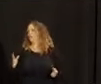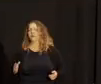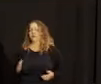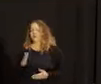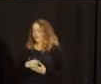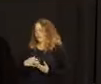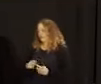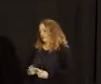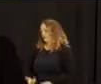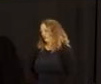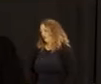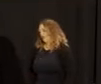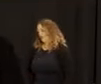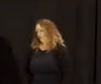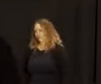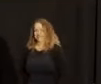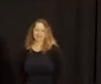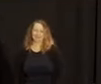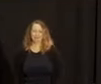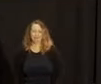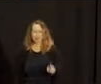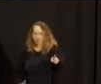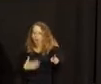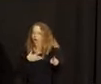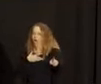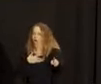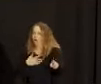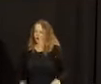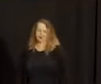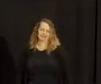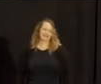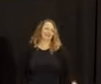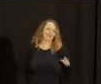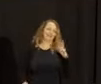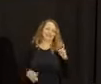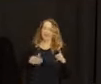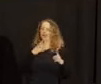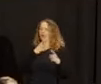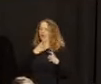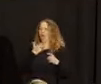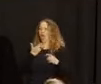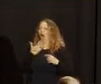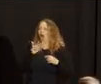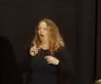No. Yeah. We have to figure out how to make the hot tub even more